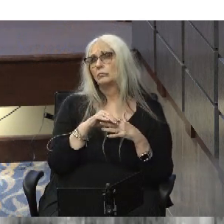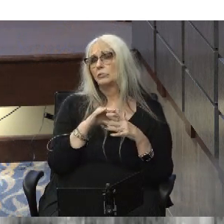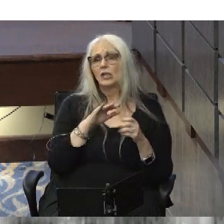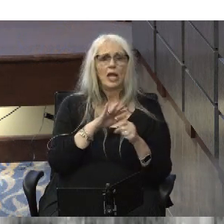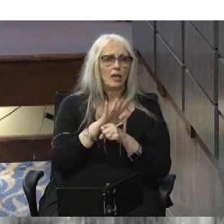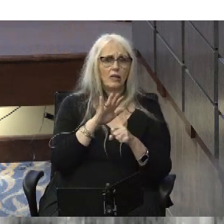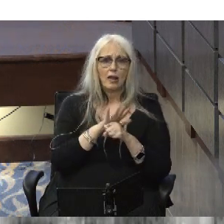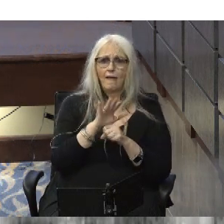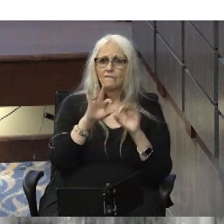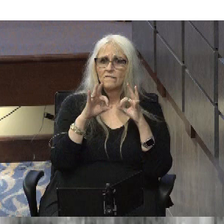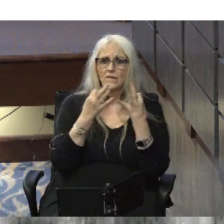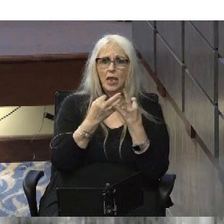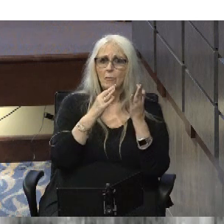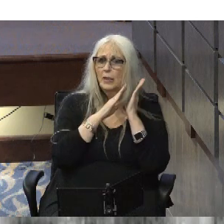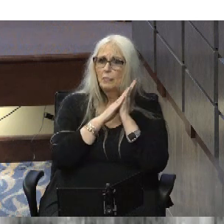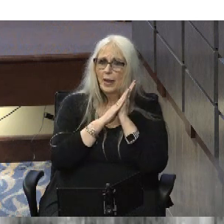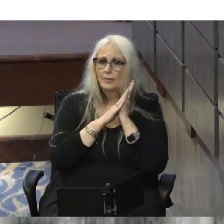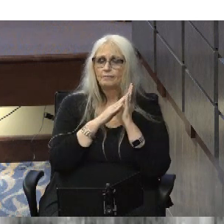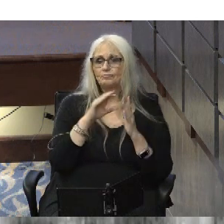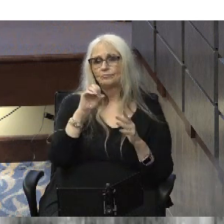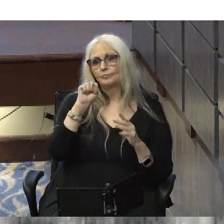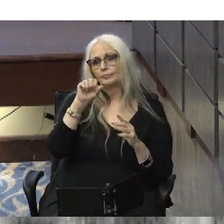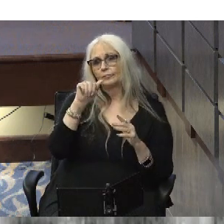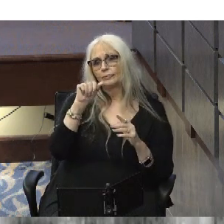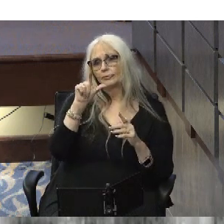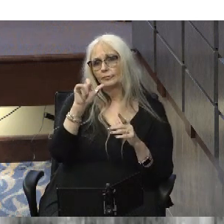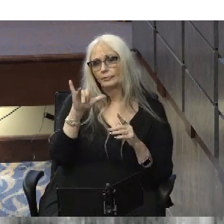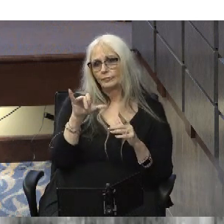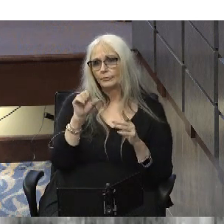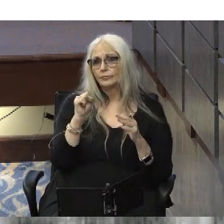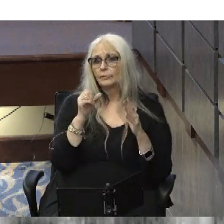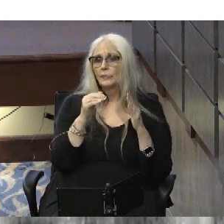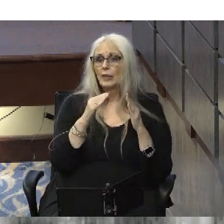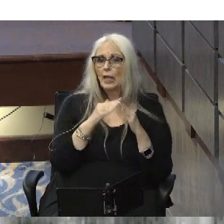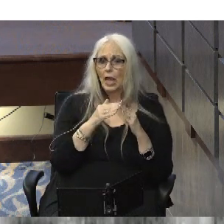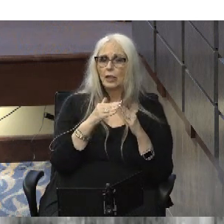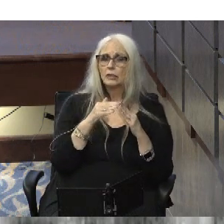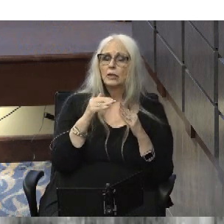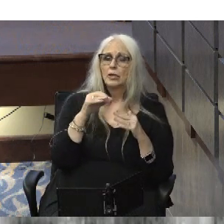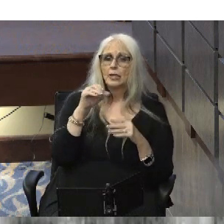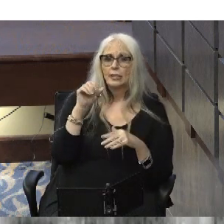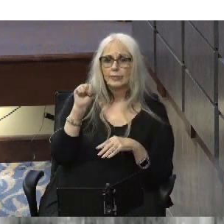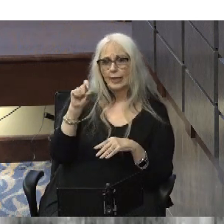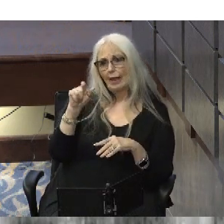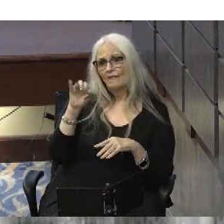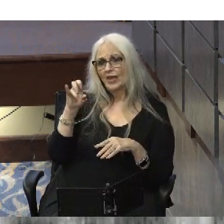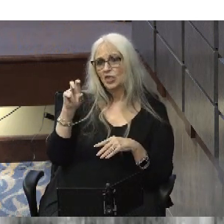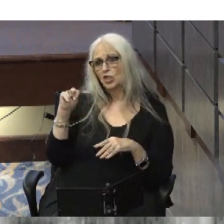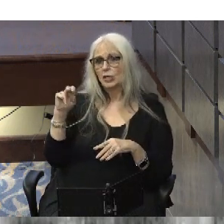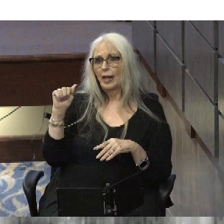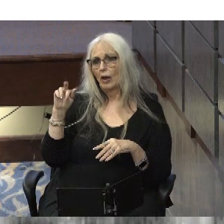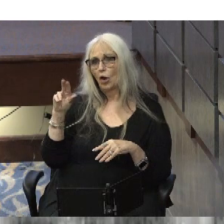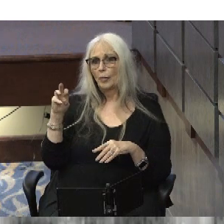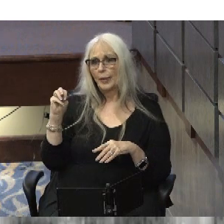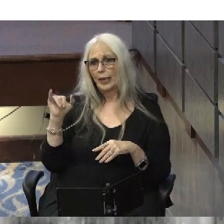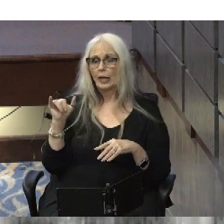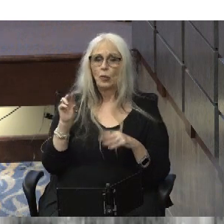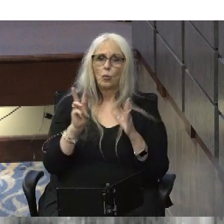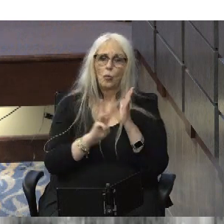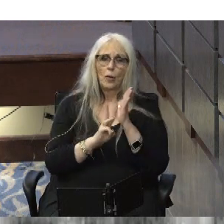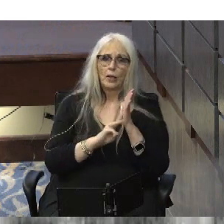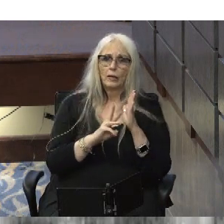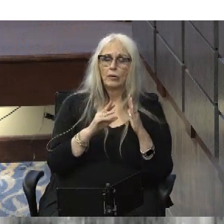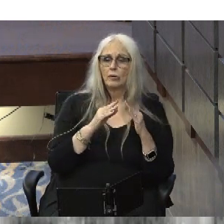family beds. So Sally's House, operated by the Salvation Army, was the lone emergency shelter within the Waco area that offered